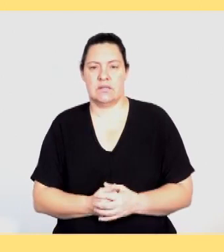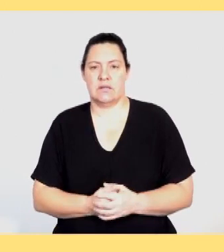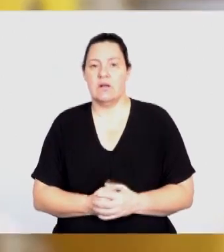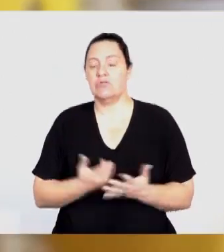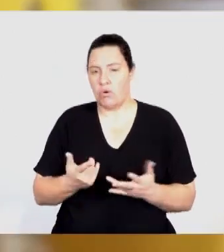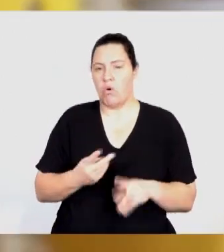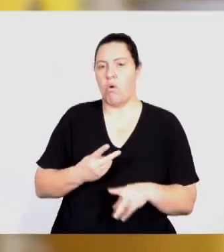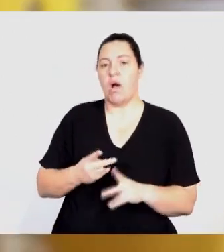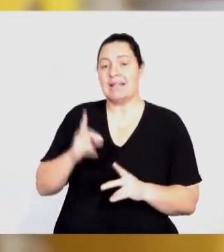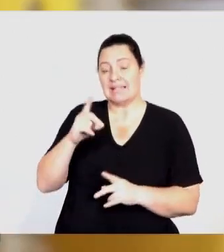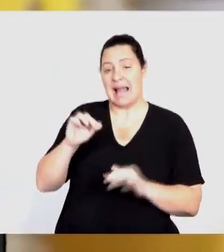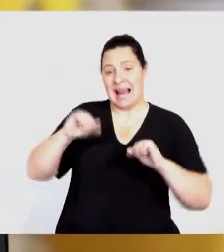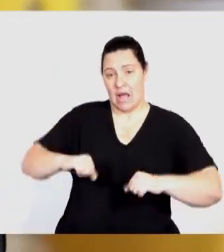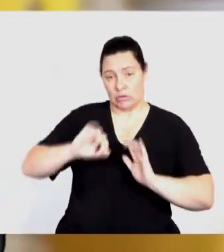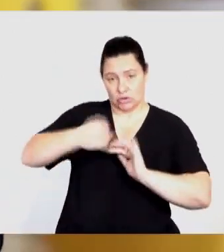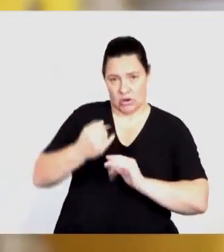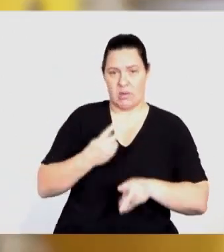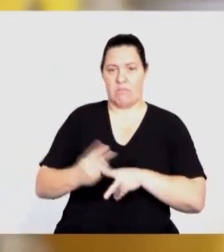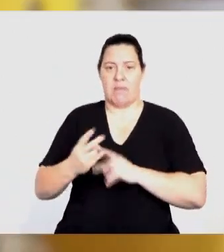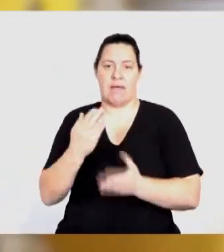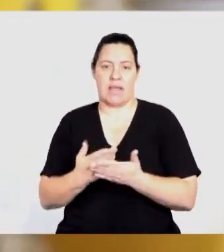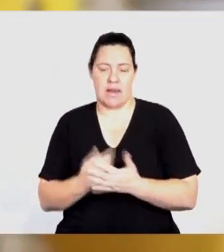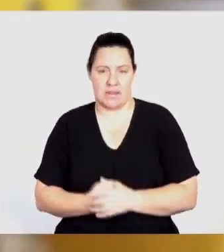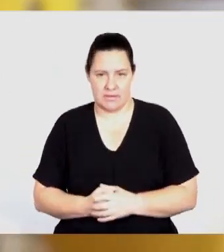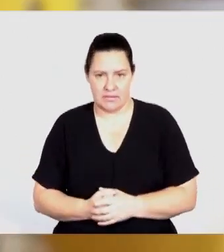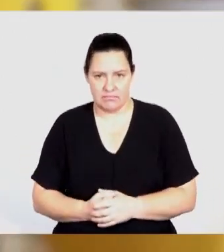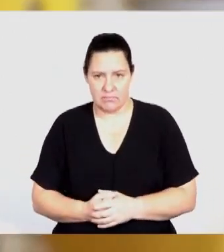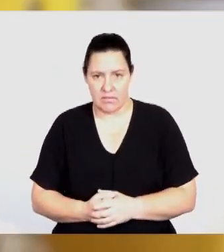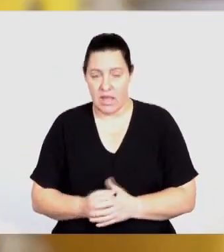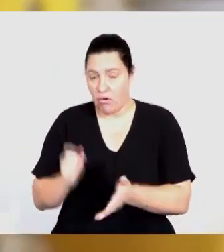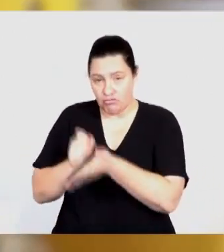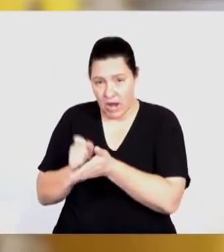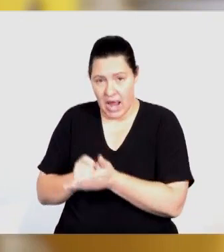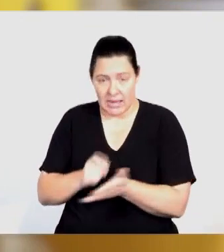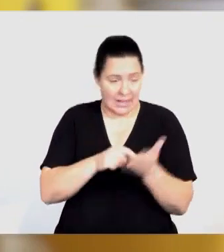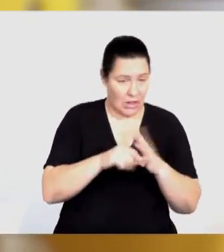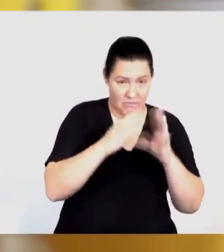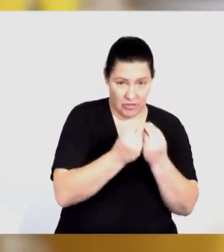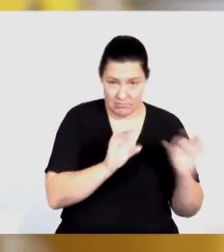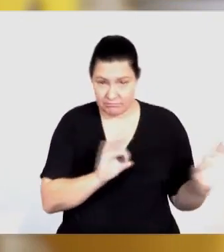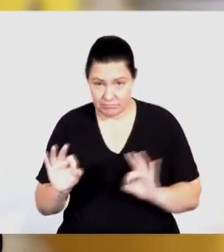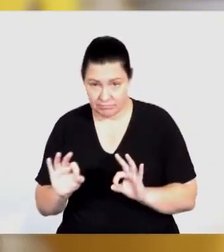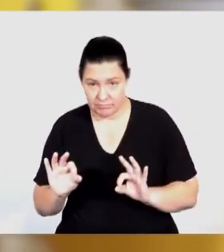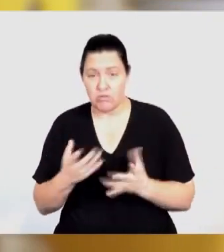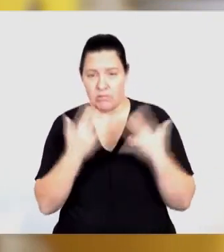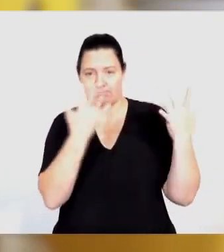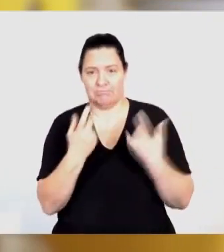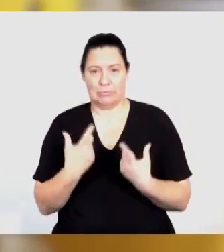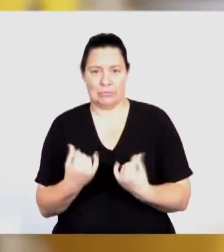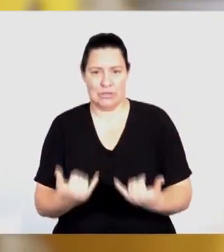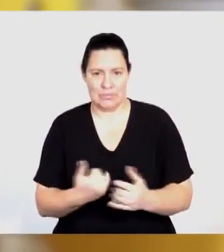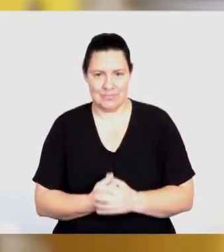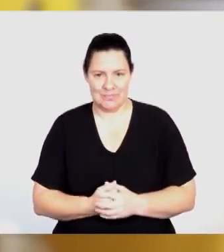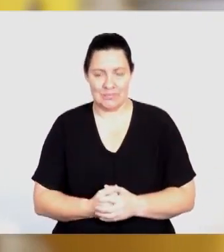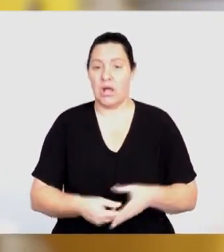use now to prepare our debtors allowances journal. Grab your pen, pencil, have somewhere to write because we're going to start doing some